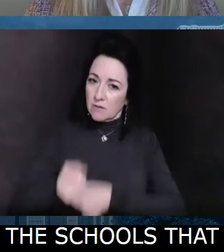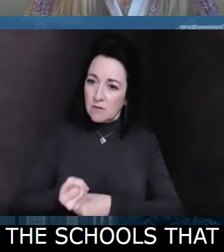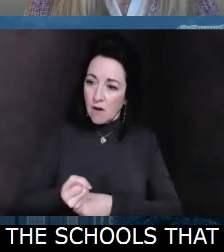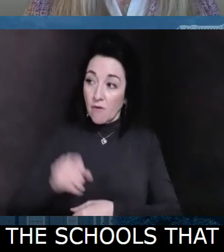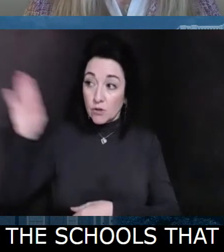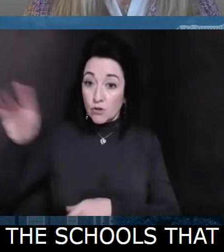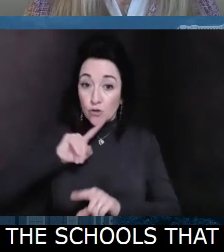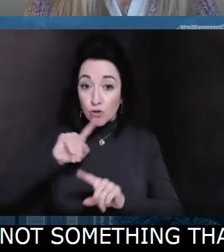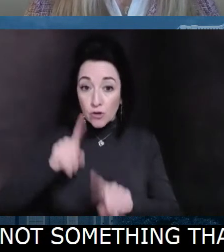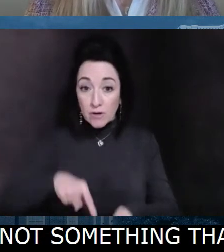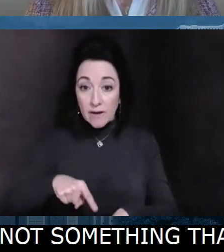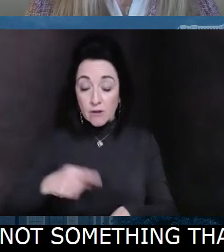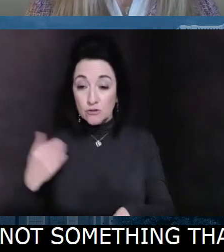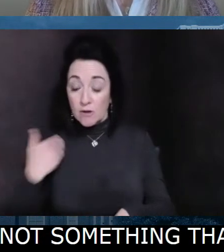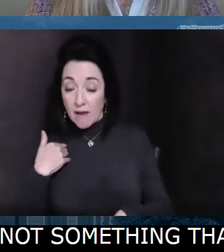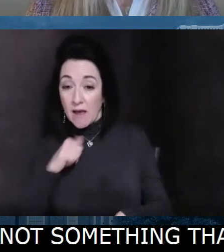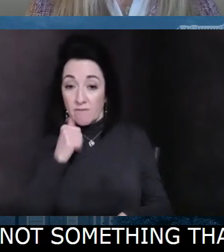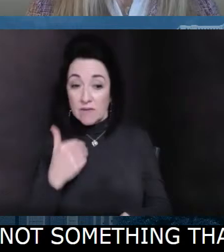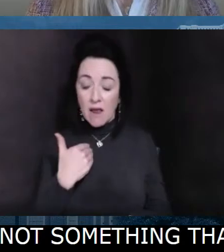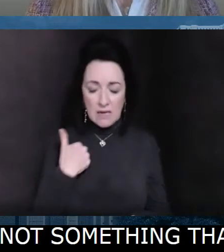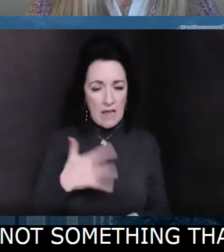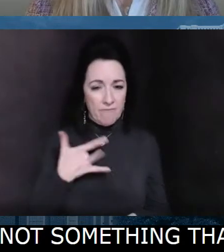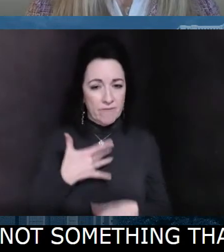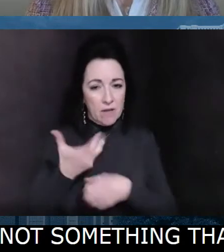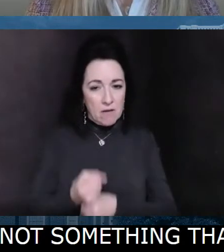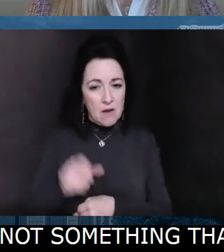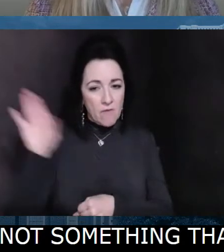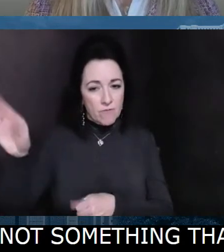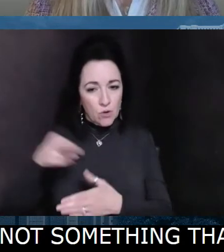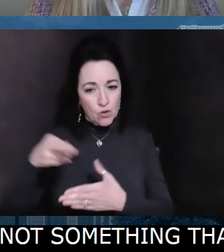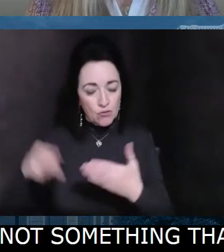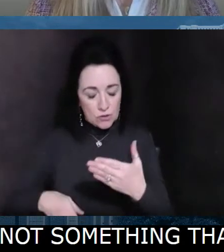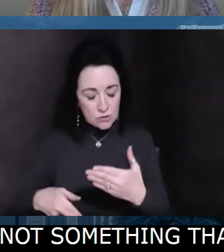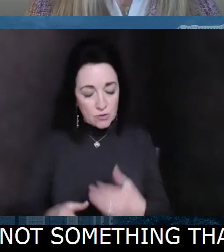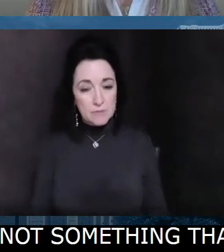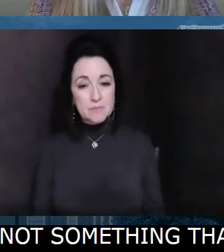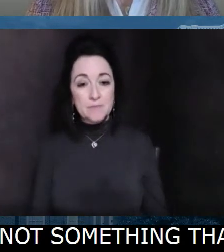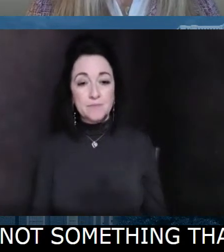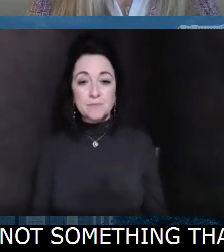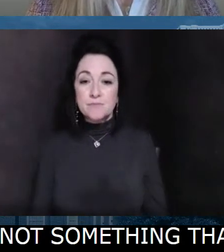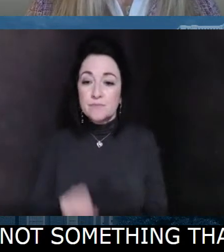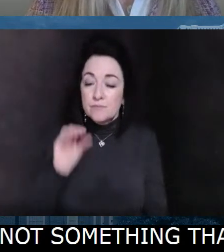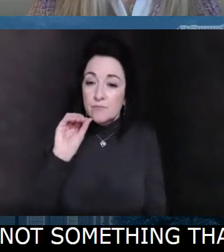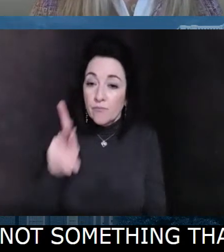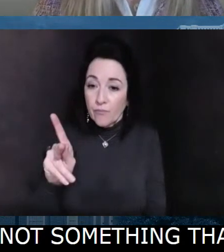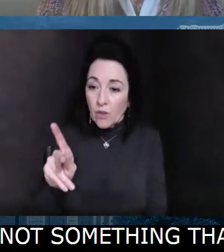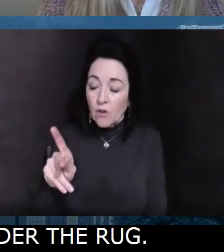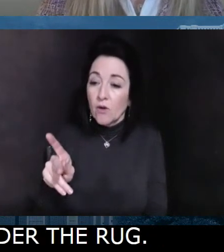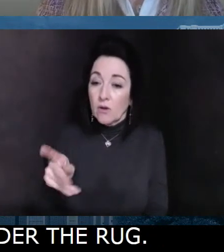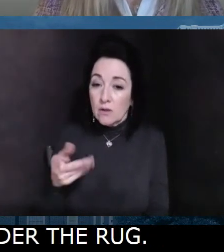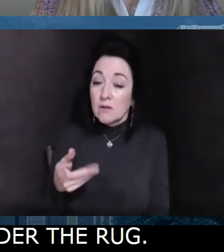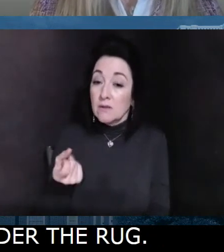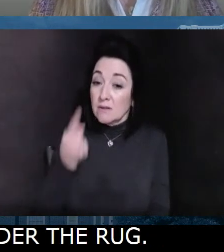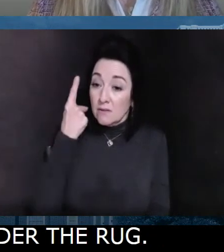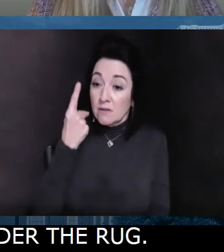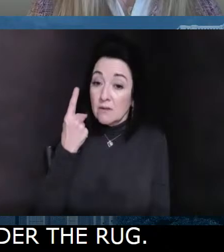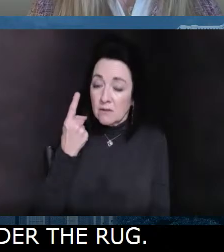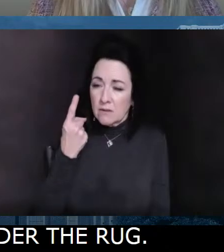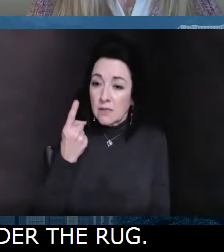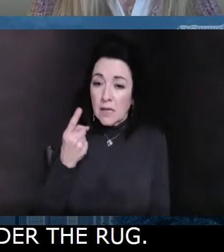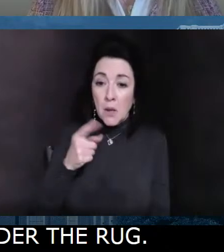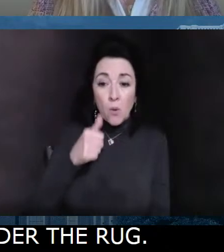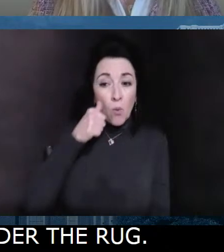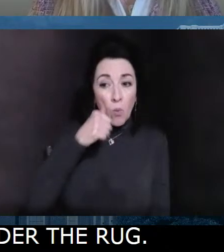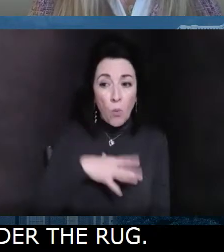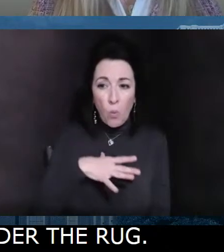says. Second question that I have, the number of women who've gotten the vaccine so far is close to double the number of men, according to the tracker.